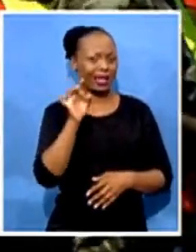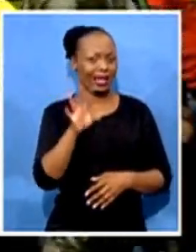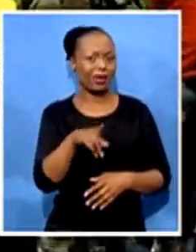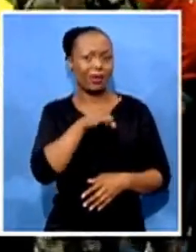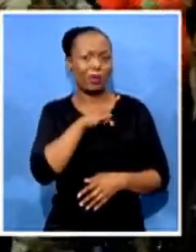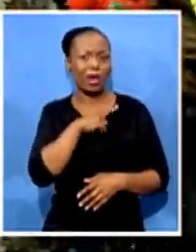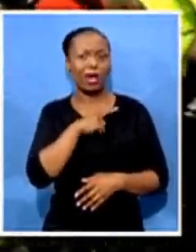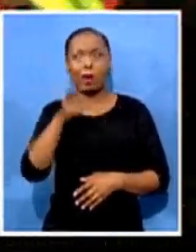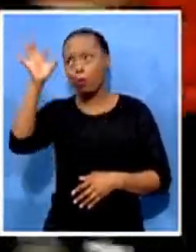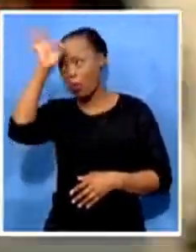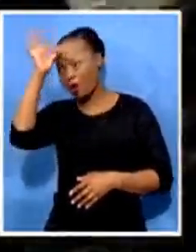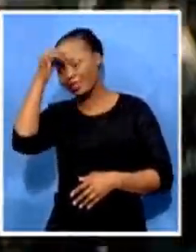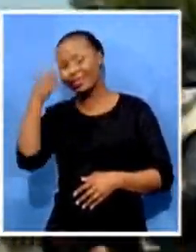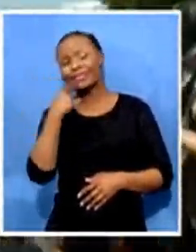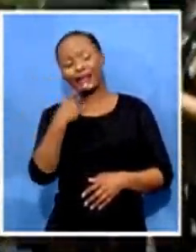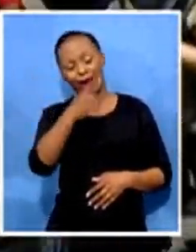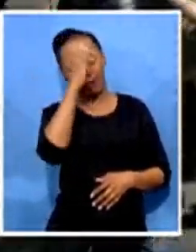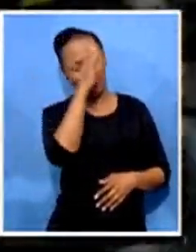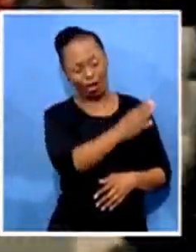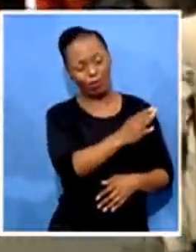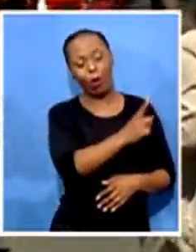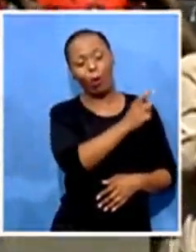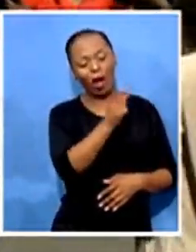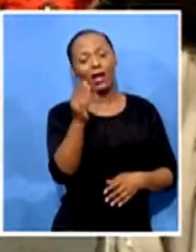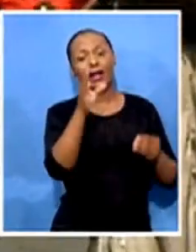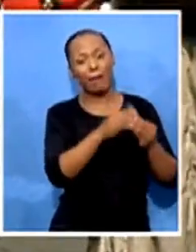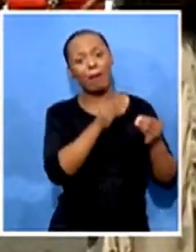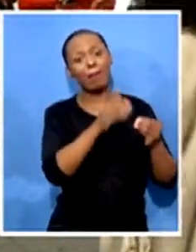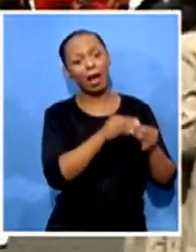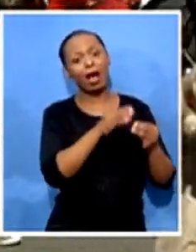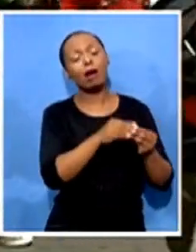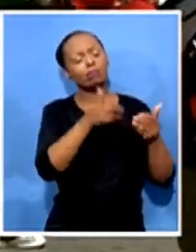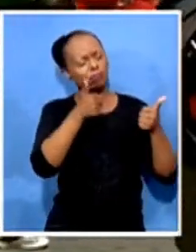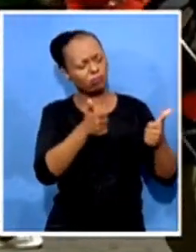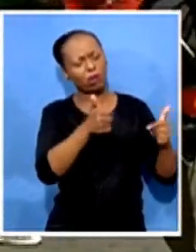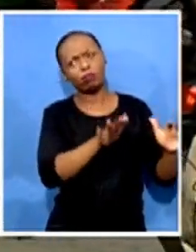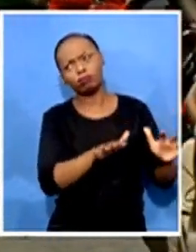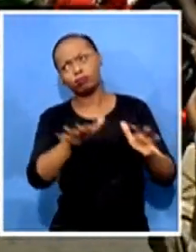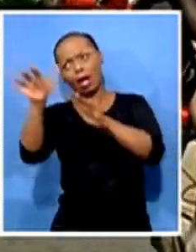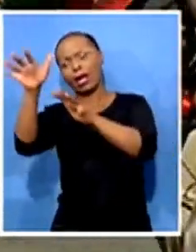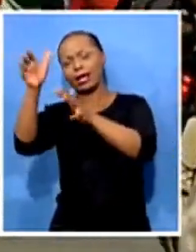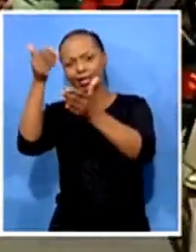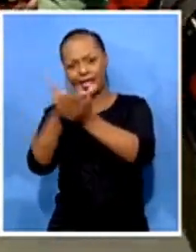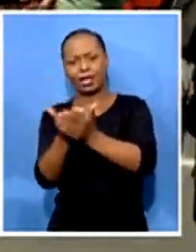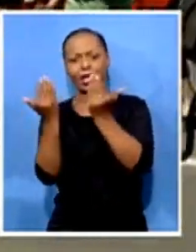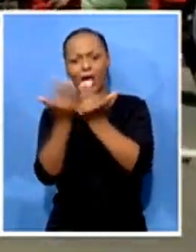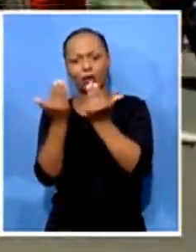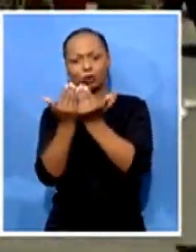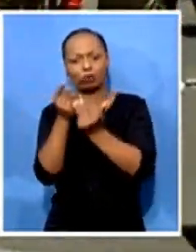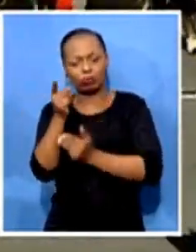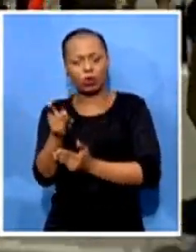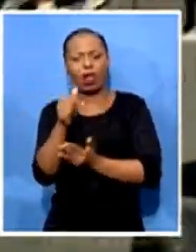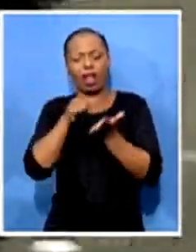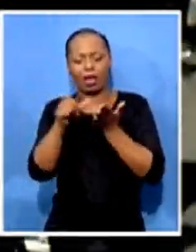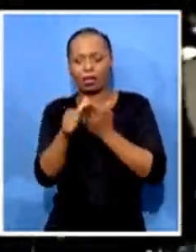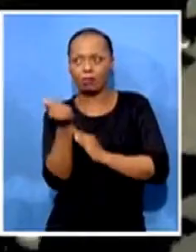march through to Brackenfell High School to hand over that memorandum. As Vanessa Puna has been reporting for us